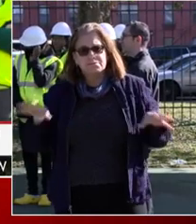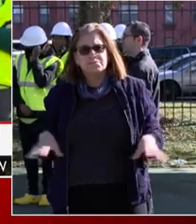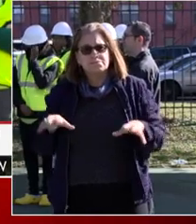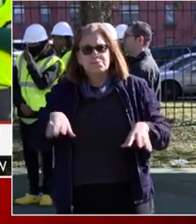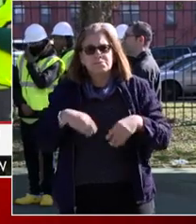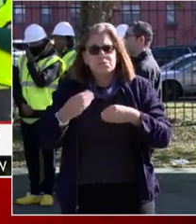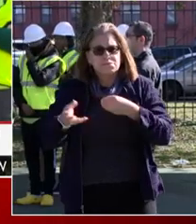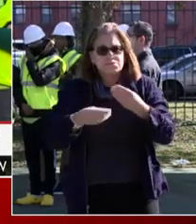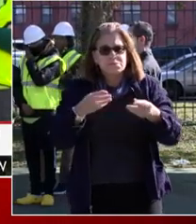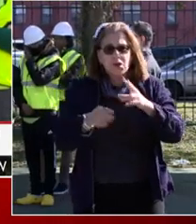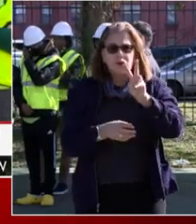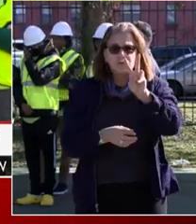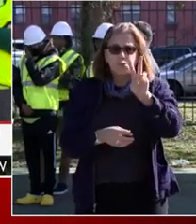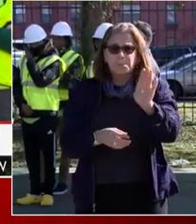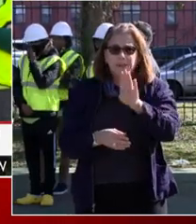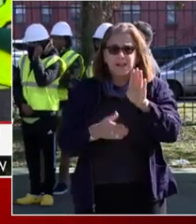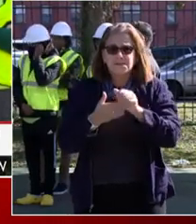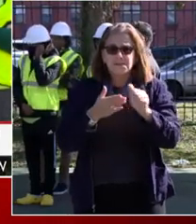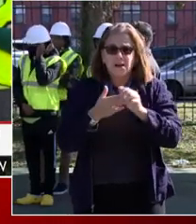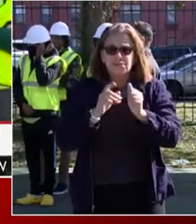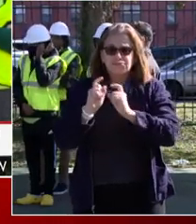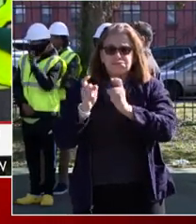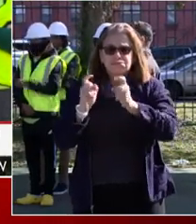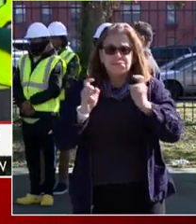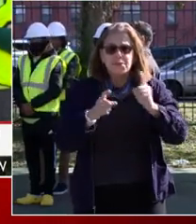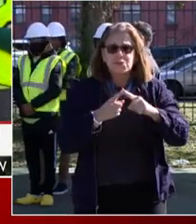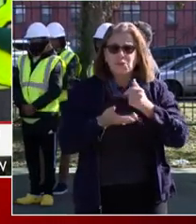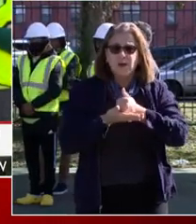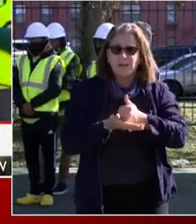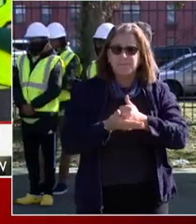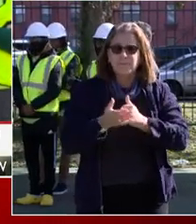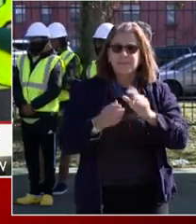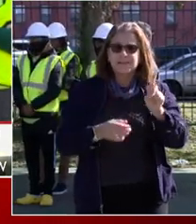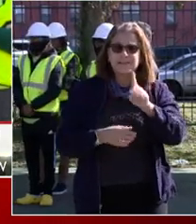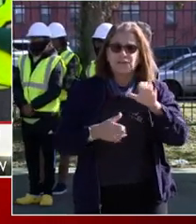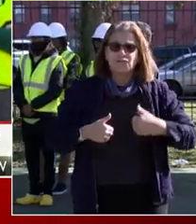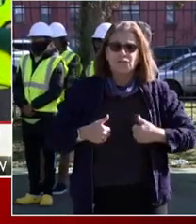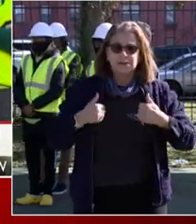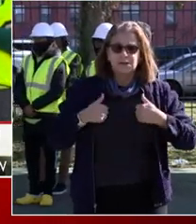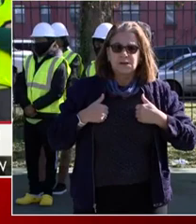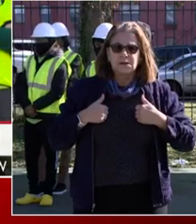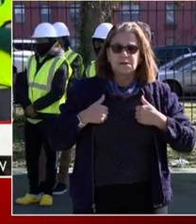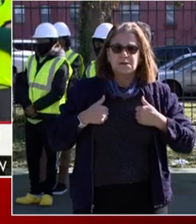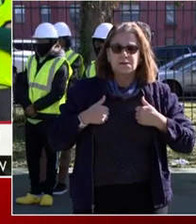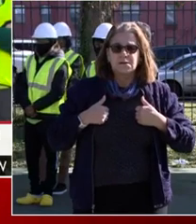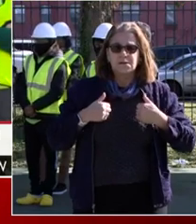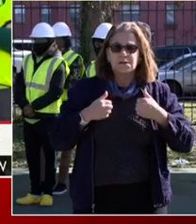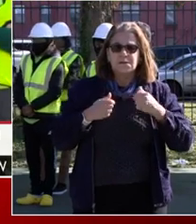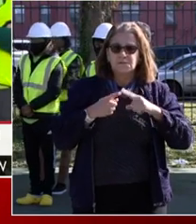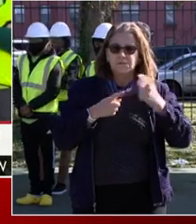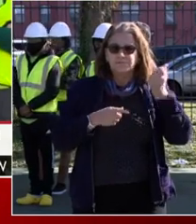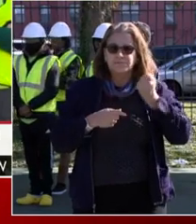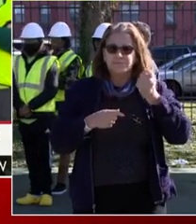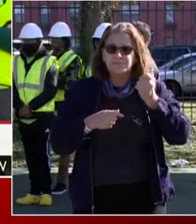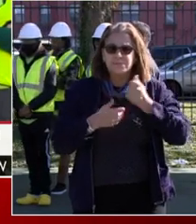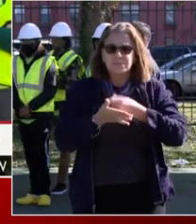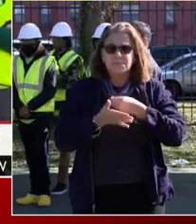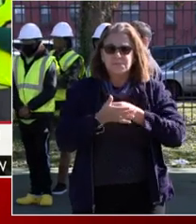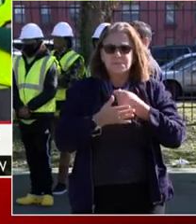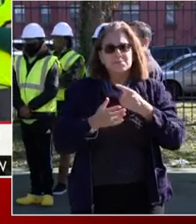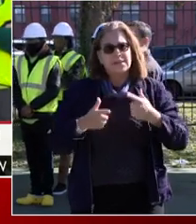less than 20 months to help D.C. residents weather this virus. So thank you, Unique and